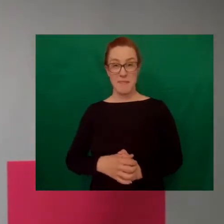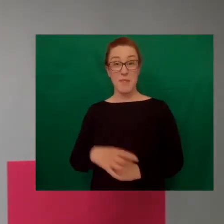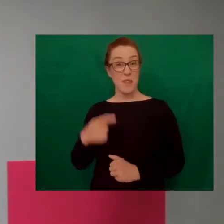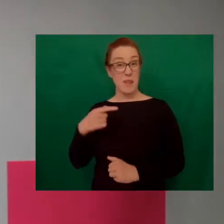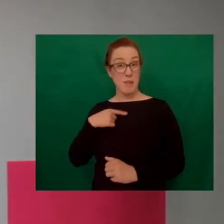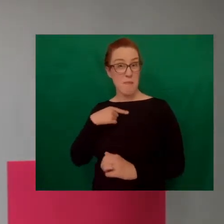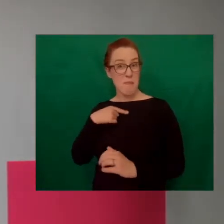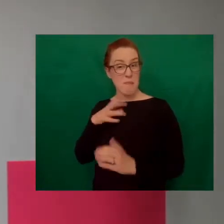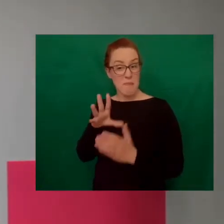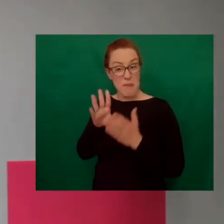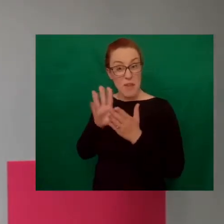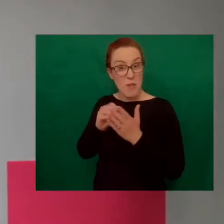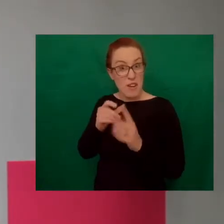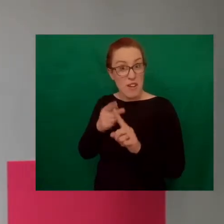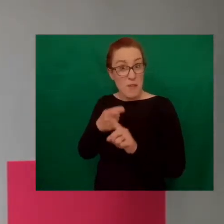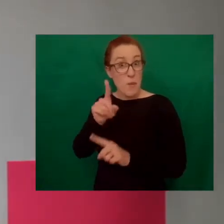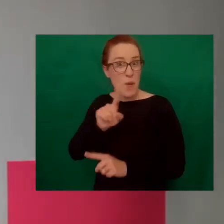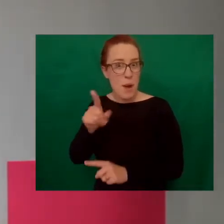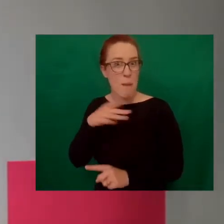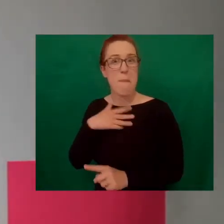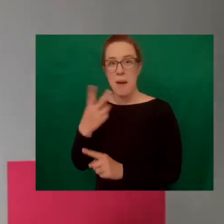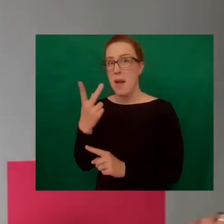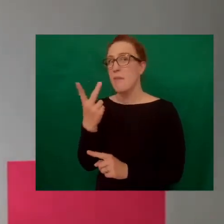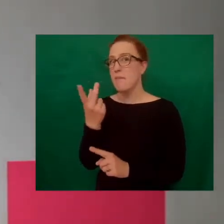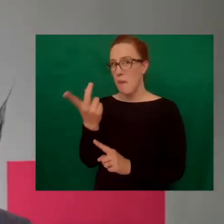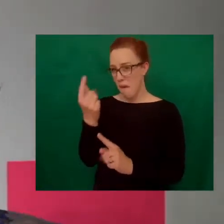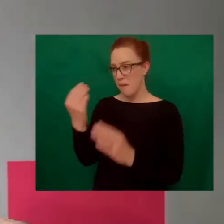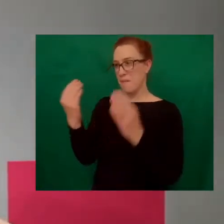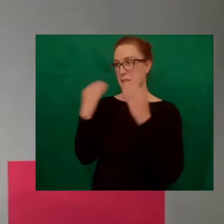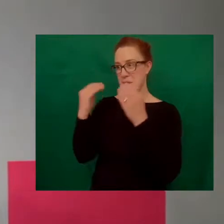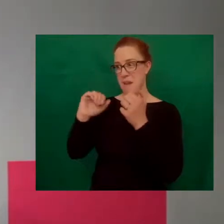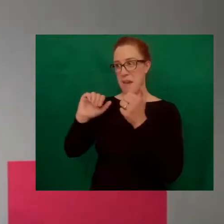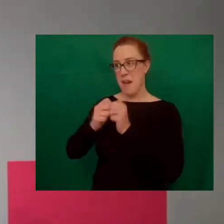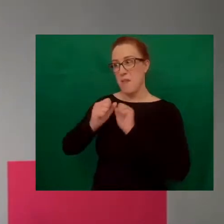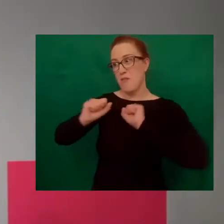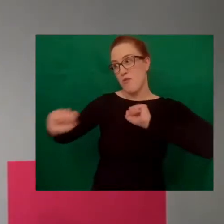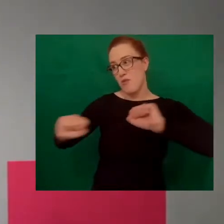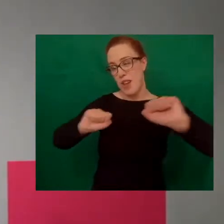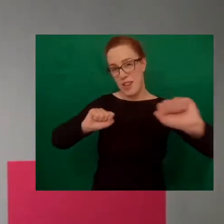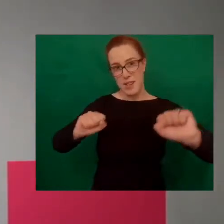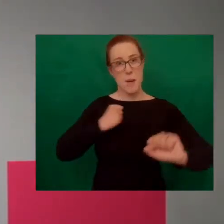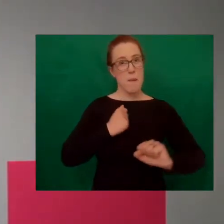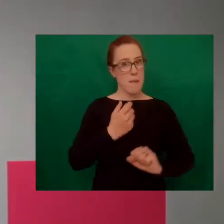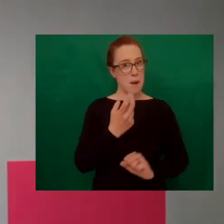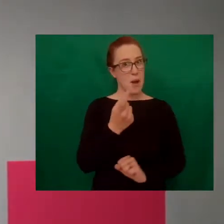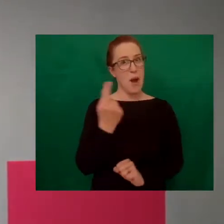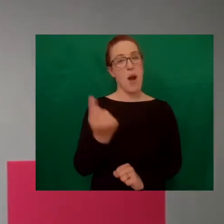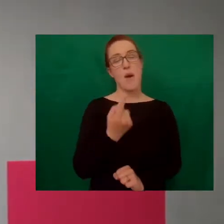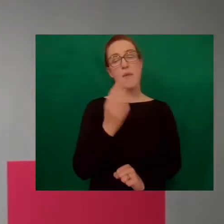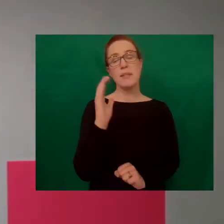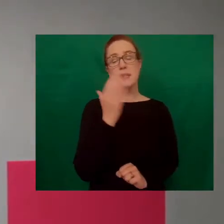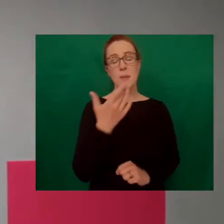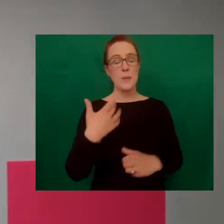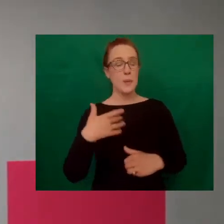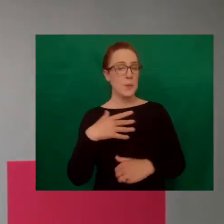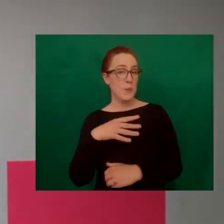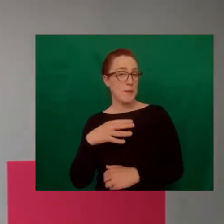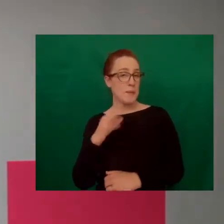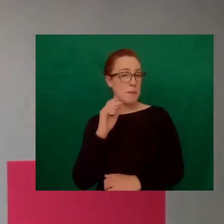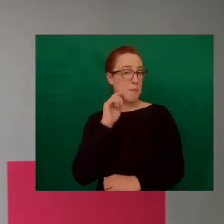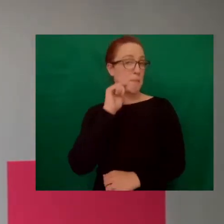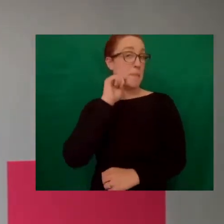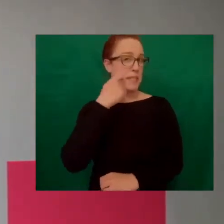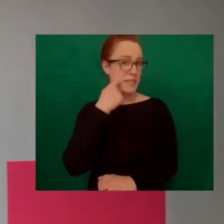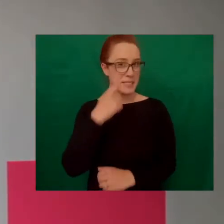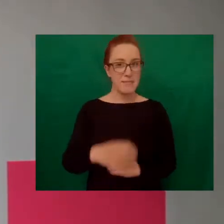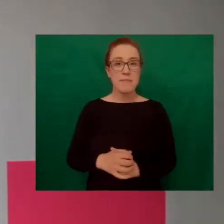learned from my dog. Doesn't it look fabulous? He always looks fabulous when he's doing this. He